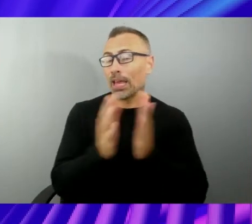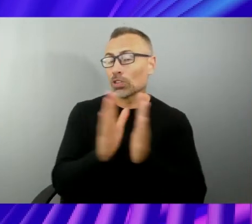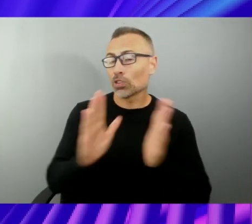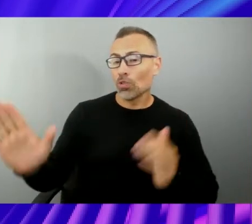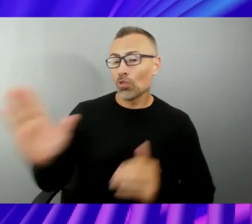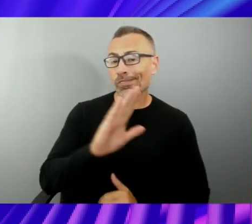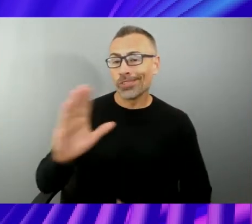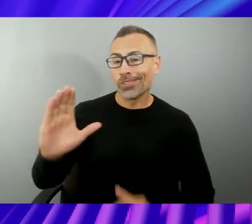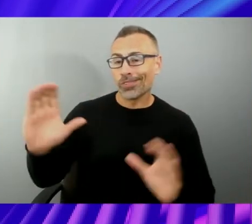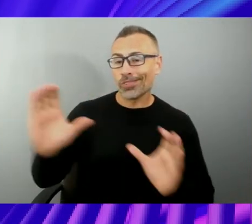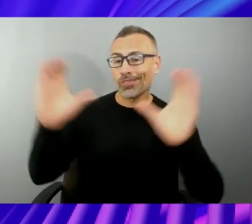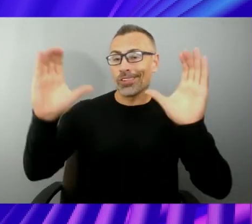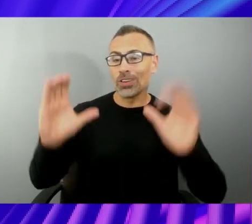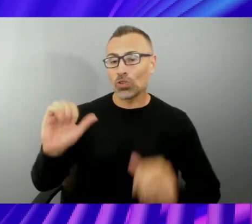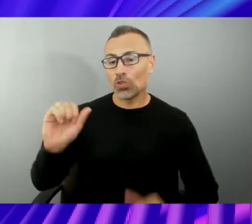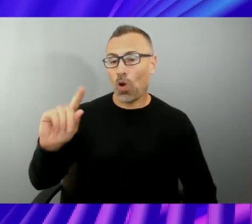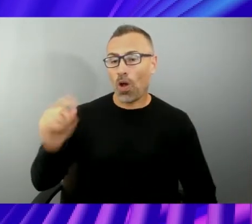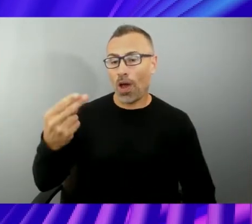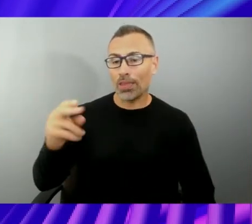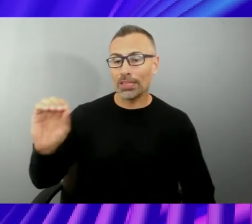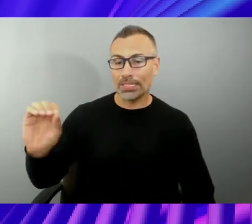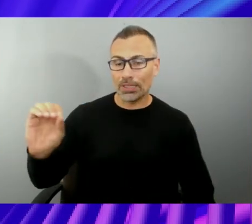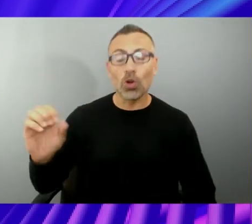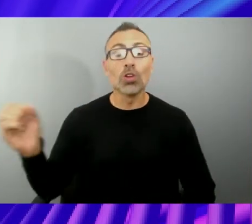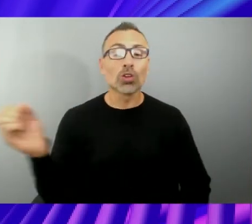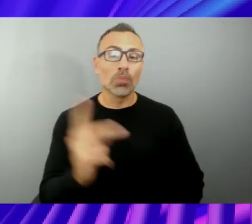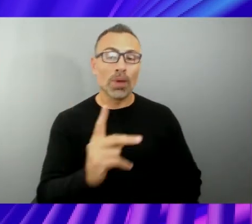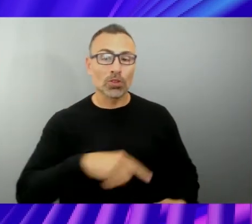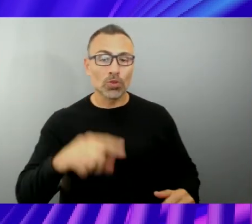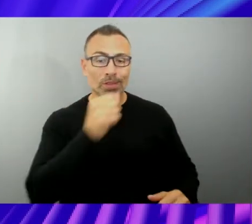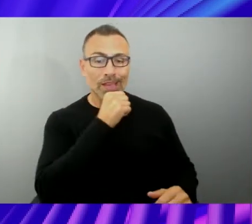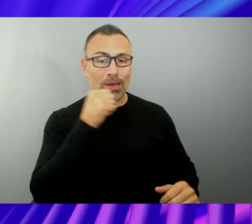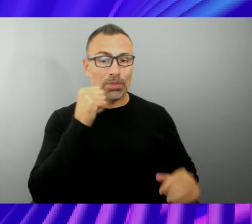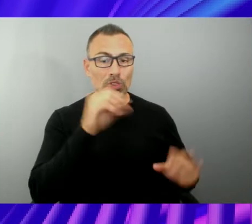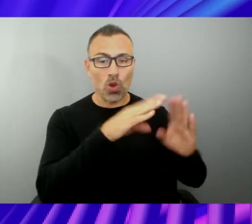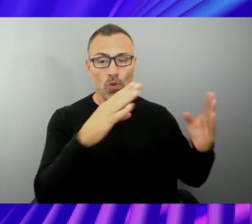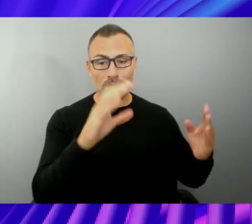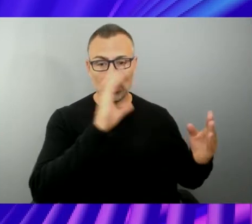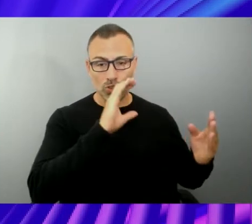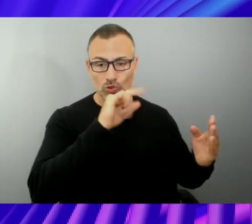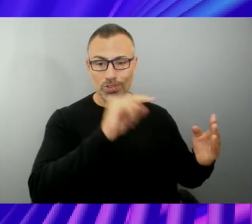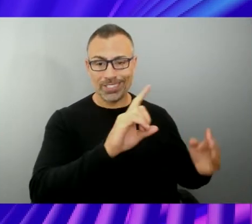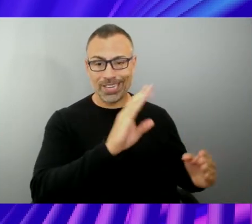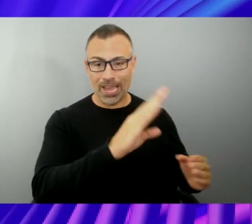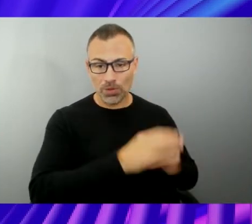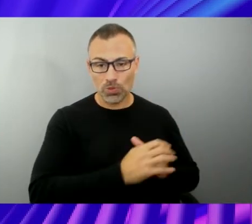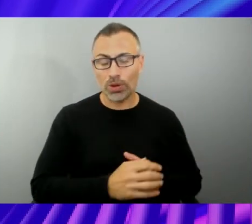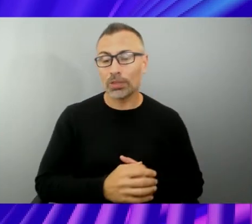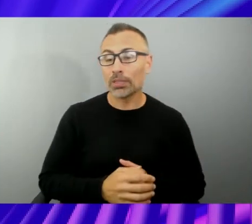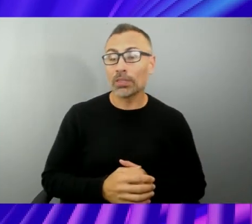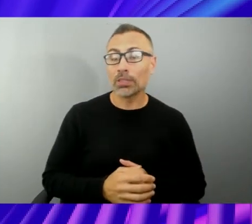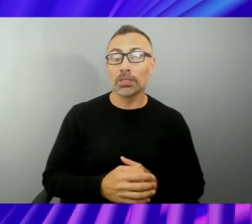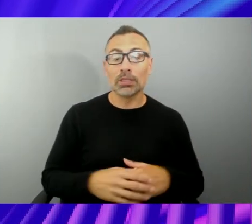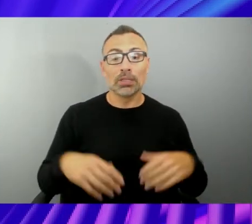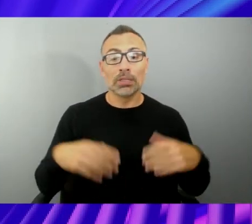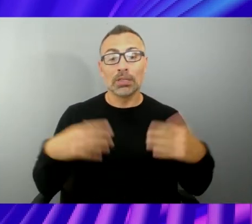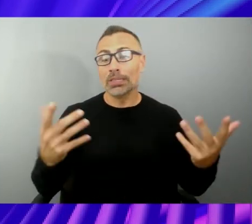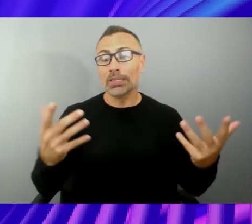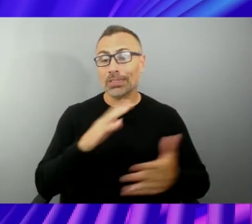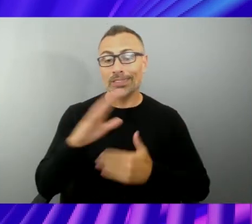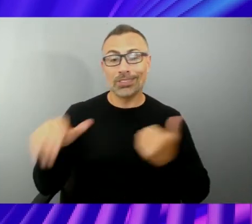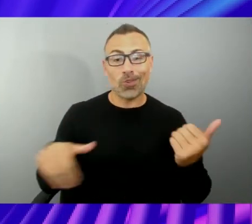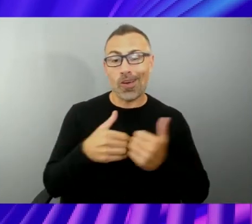the Amazon OpenSearch dashboard. So that means like you removed all the dependency in creating a separate